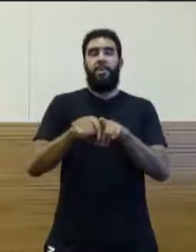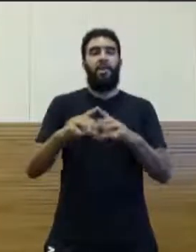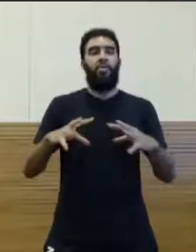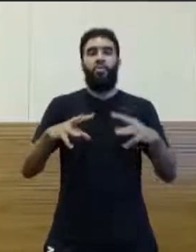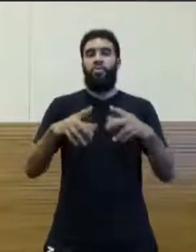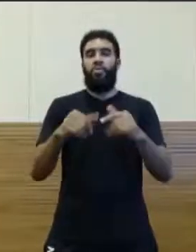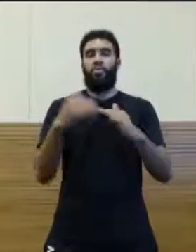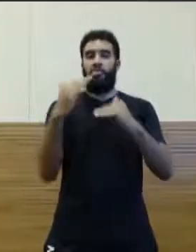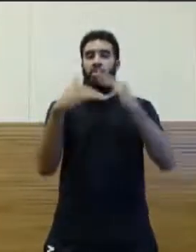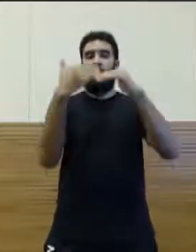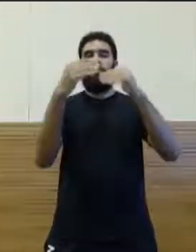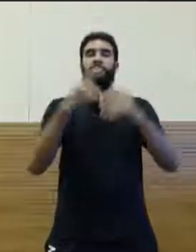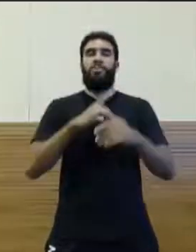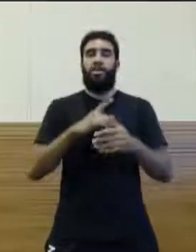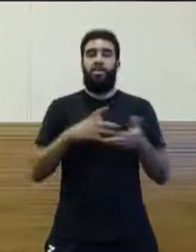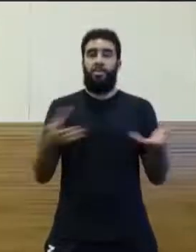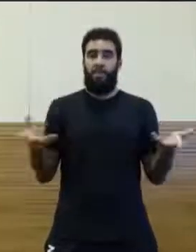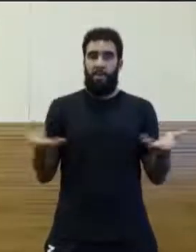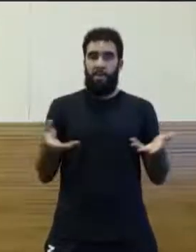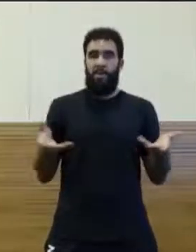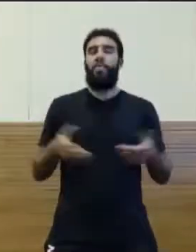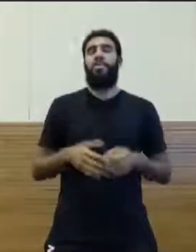of nutrition